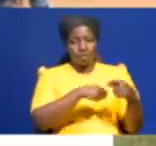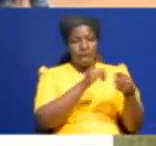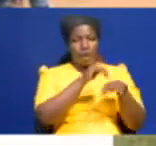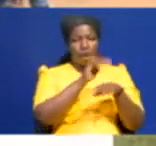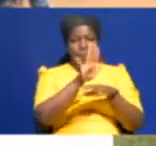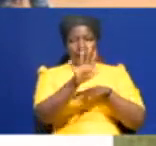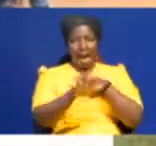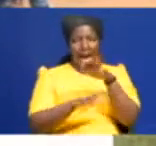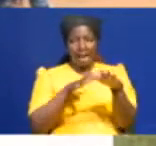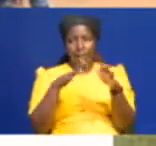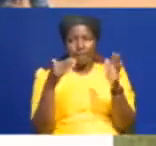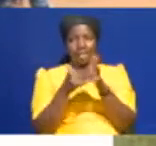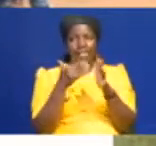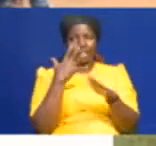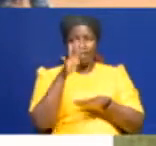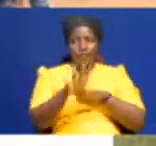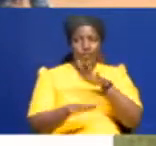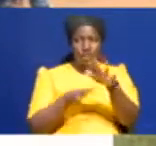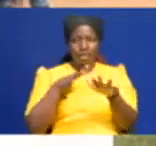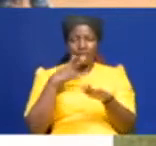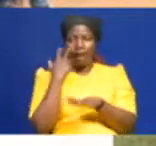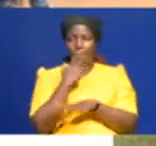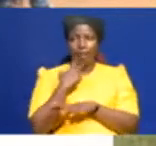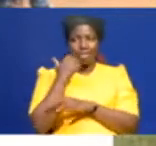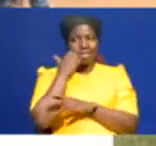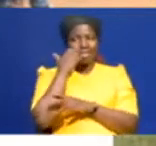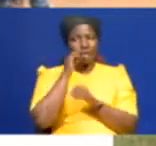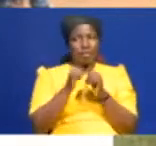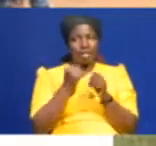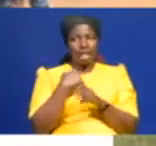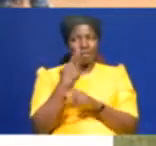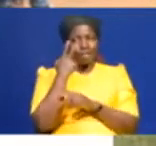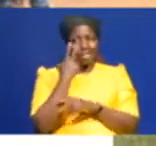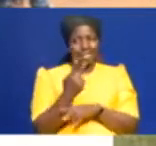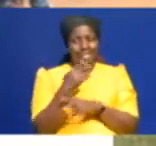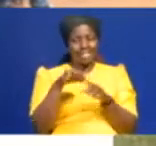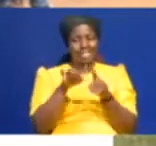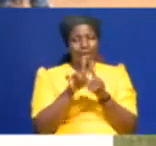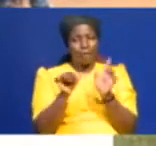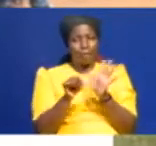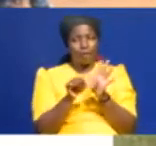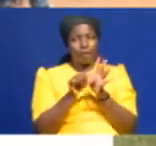livestock against foot and mouth disease that has been considered a pain in the